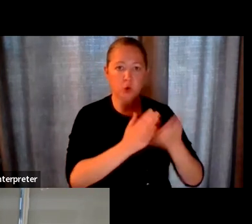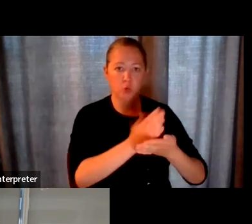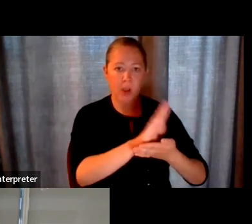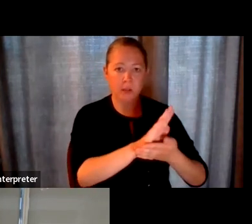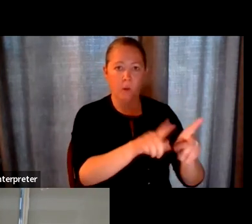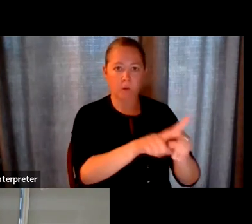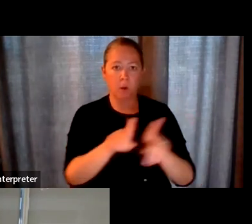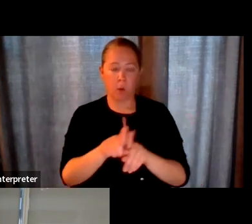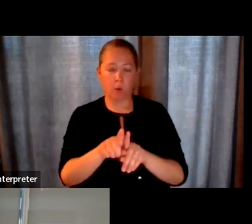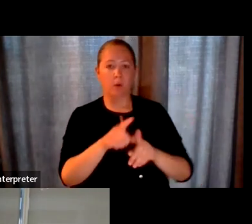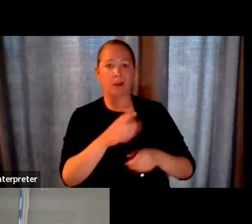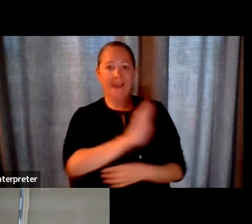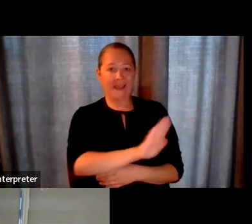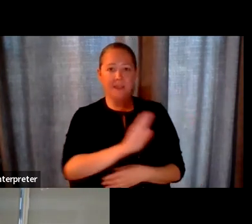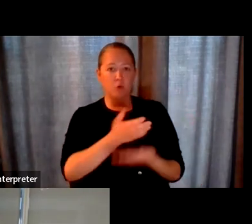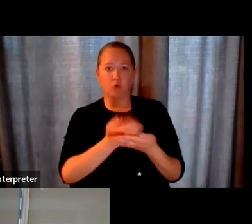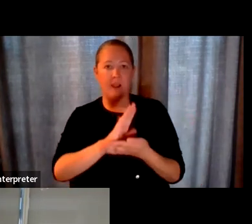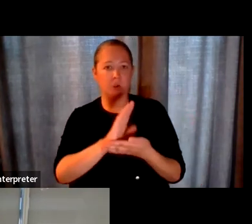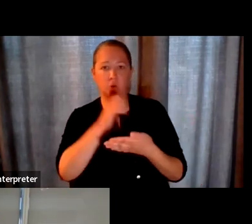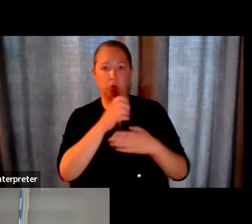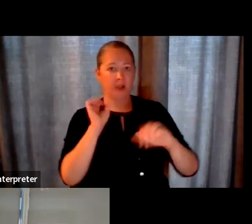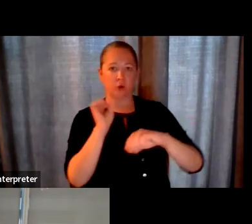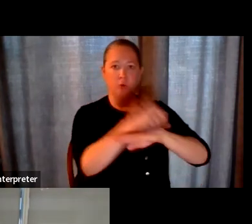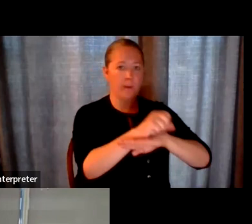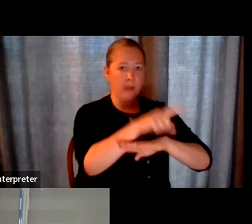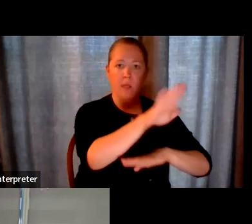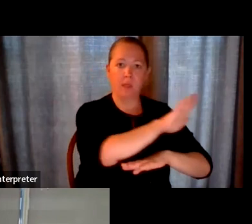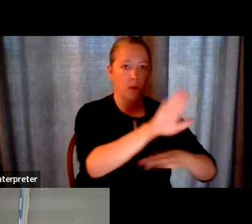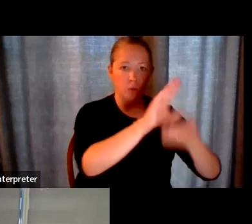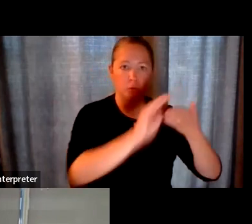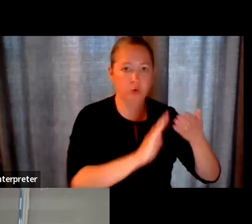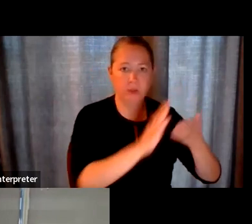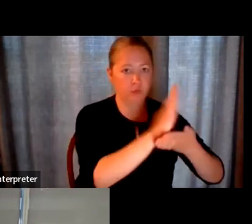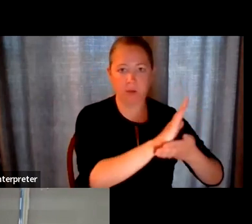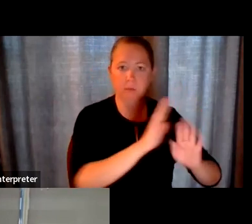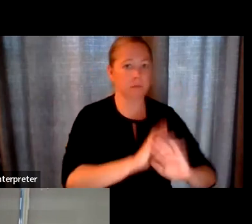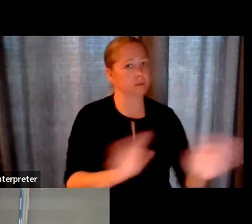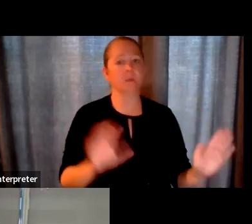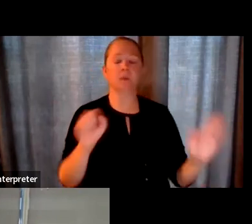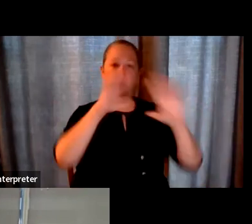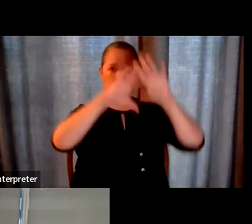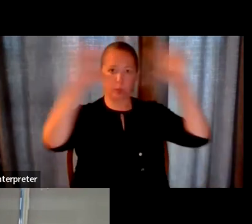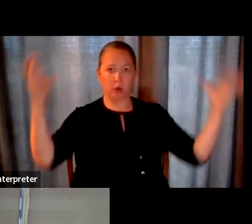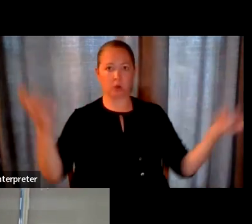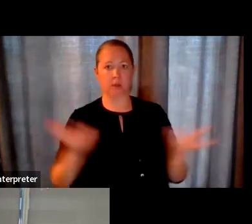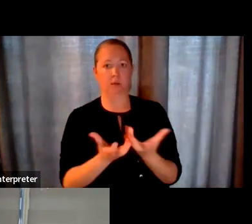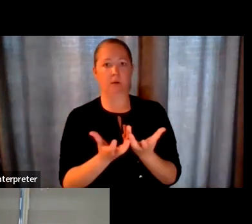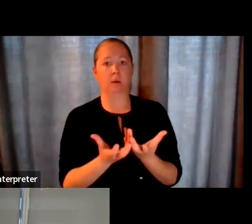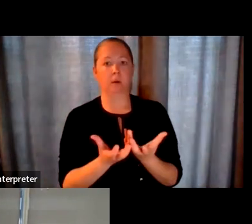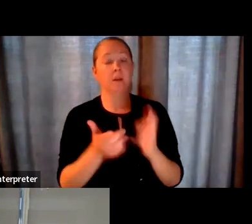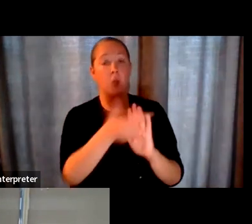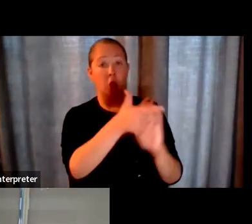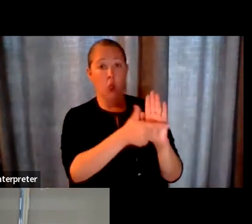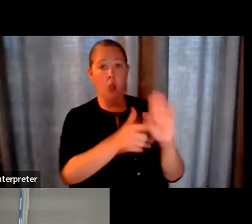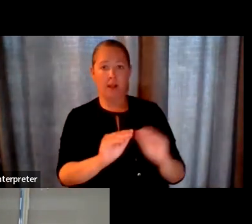and his rights do not trample over the rights of his students. So to bring it all together, the law is clear that